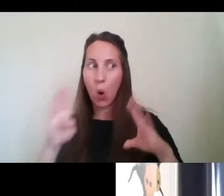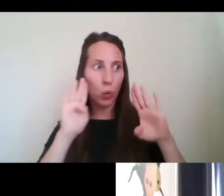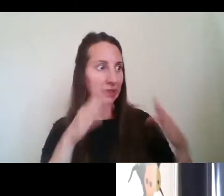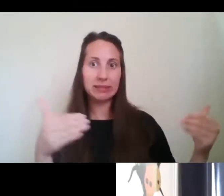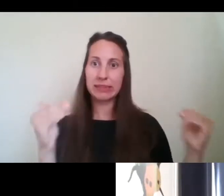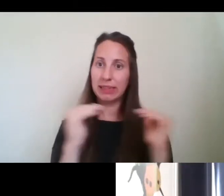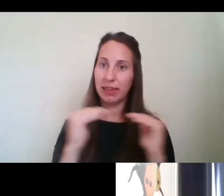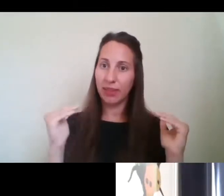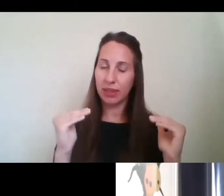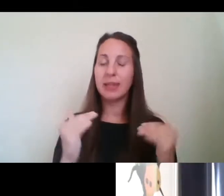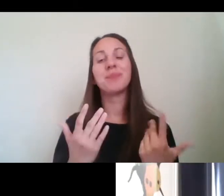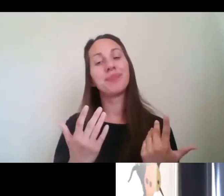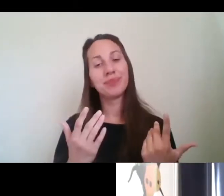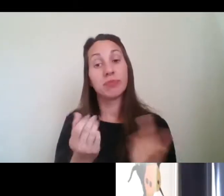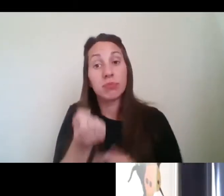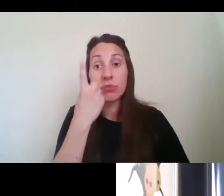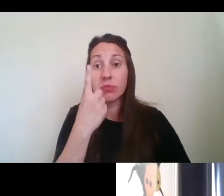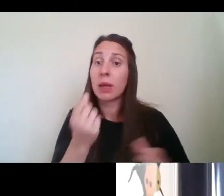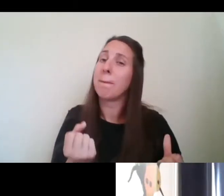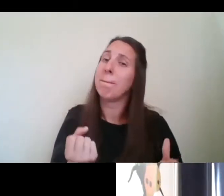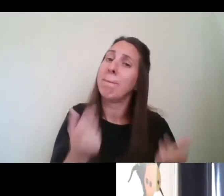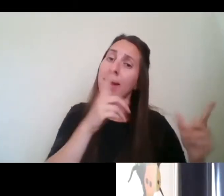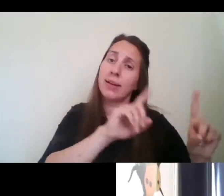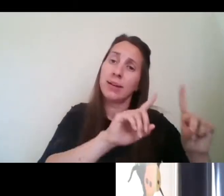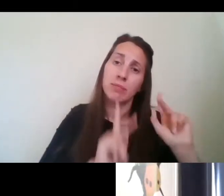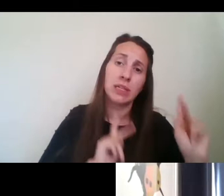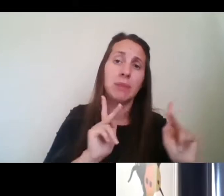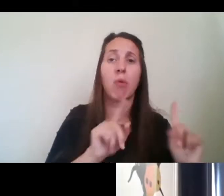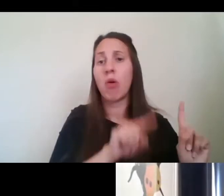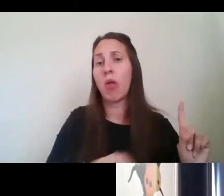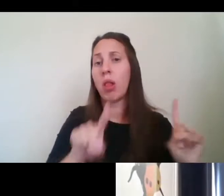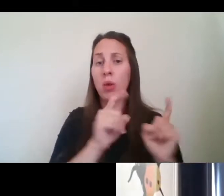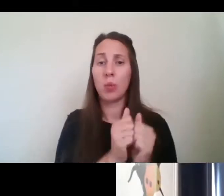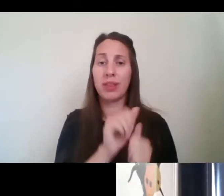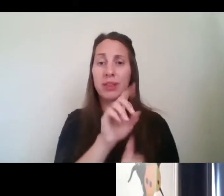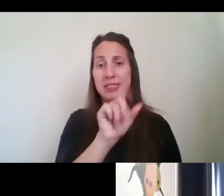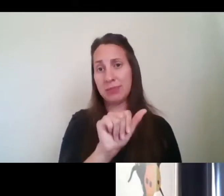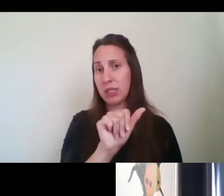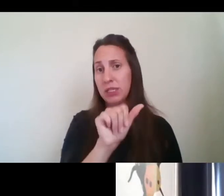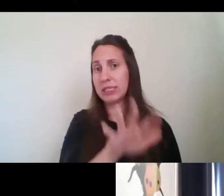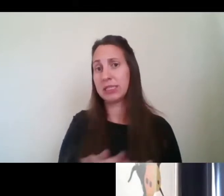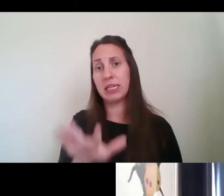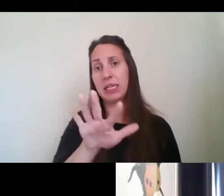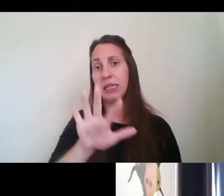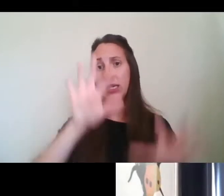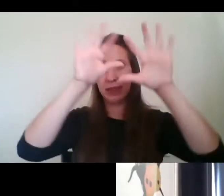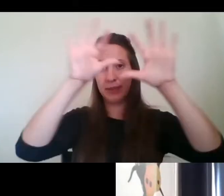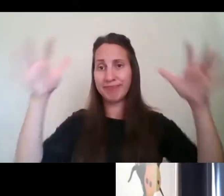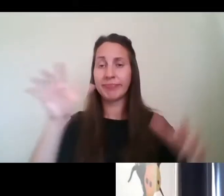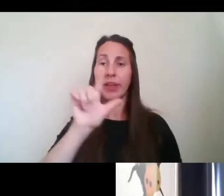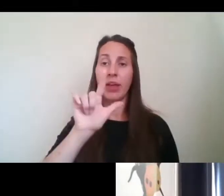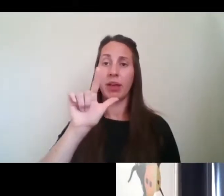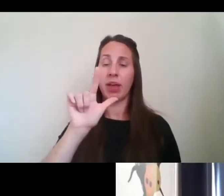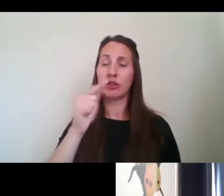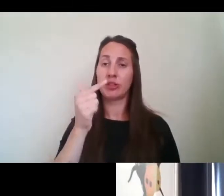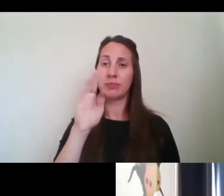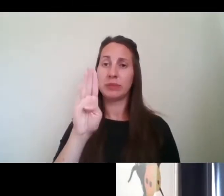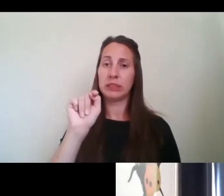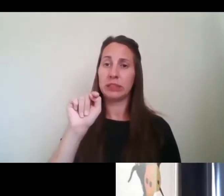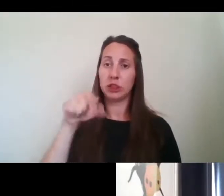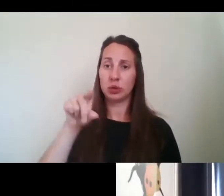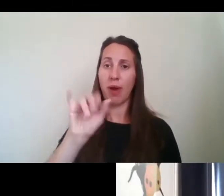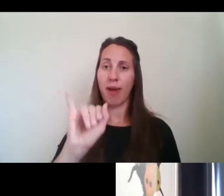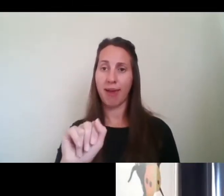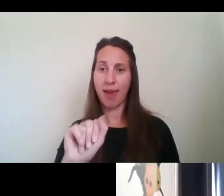there are plenty of people with disabilities in the LGBTQIA umbrella, and in fact, there's some degree of research